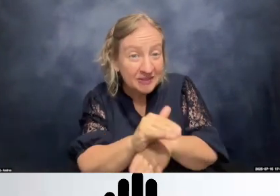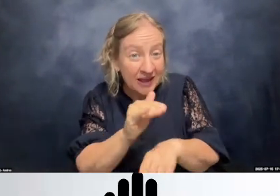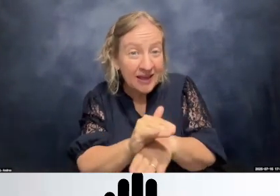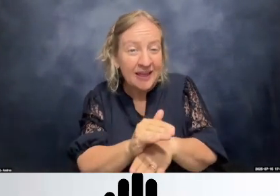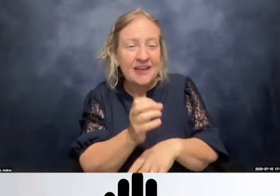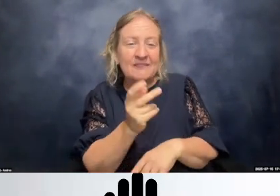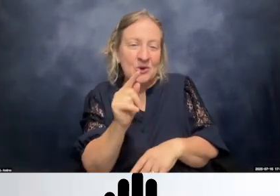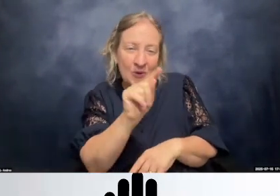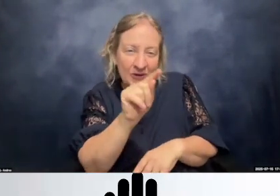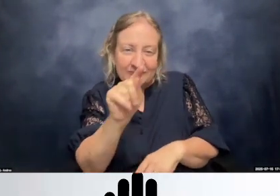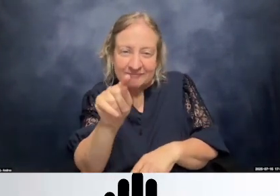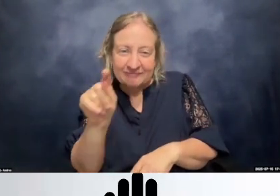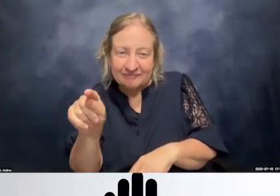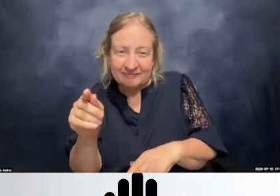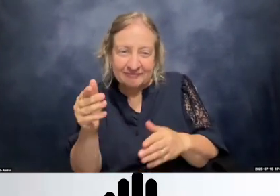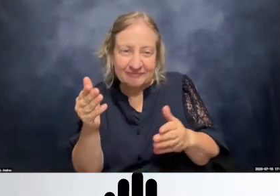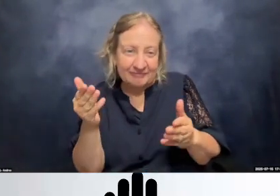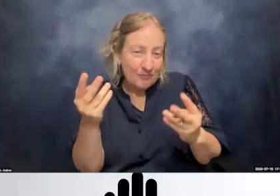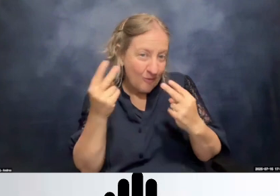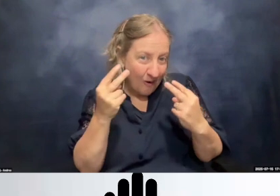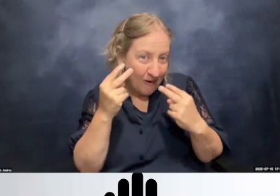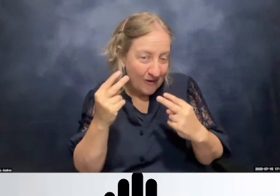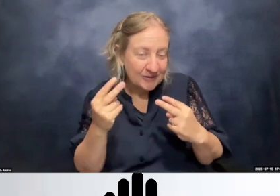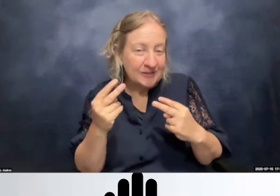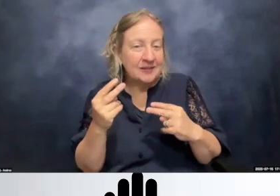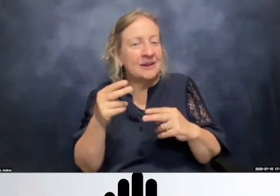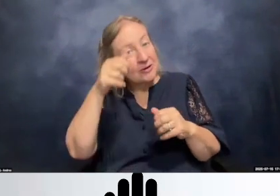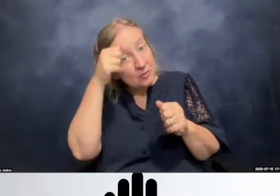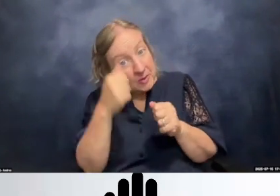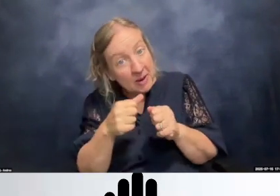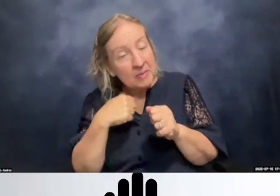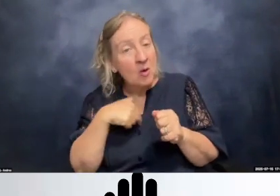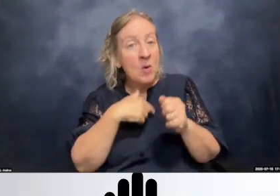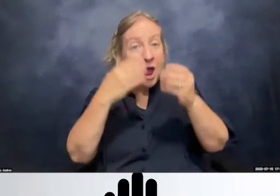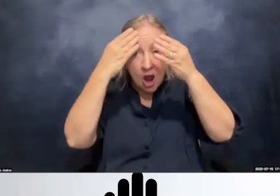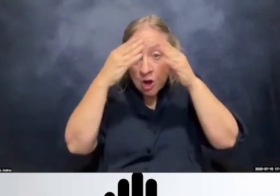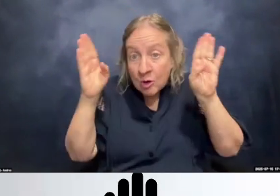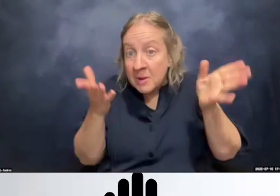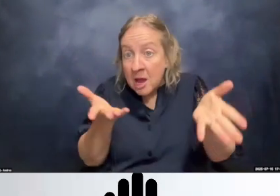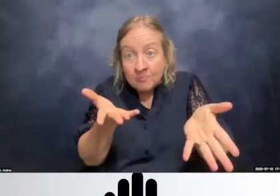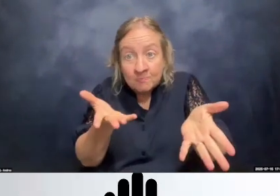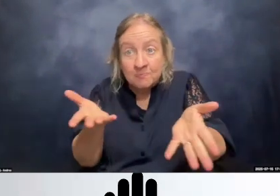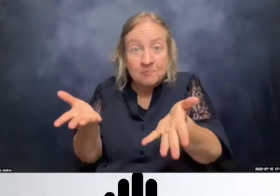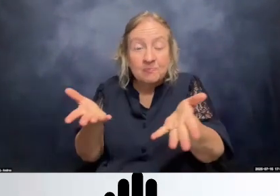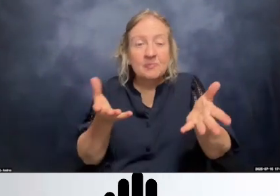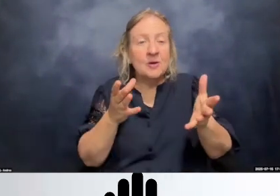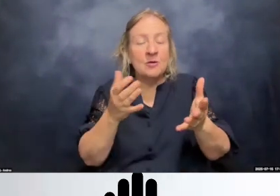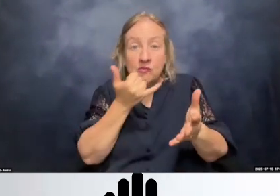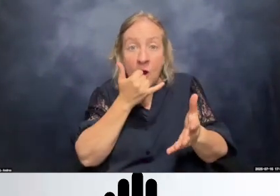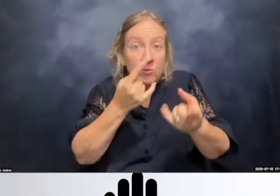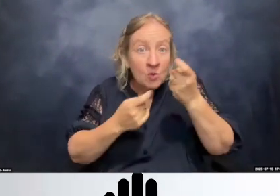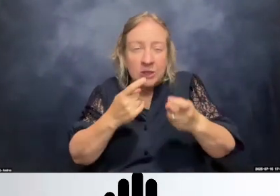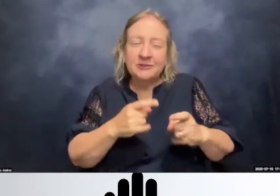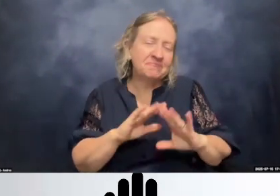of you out there. So just keep in mind, we're all open. There are no wrong